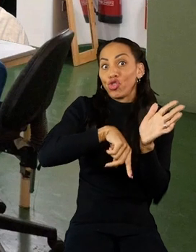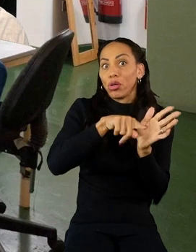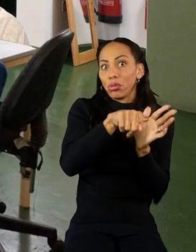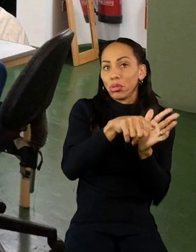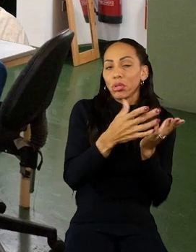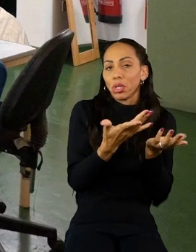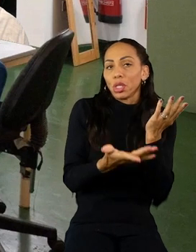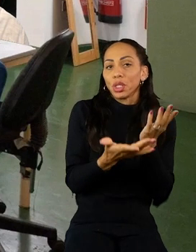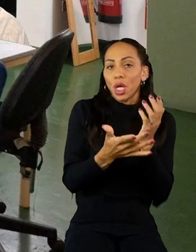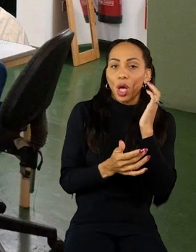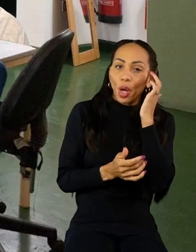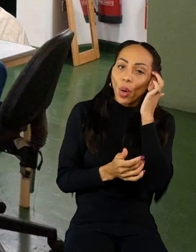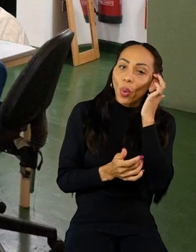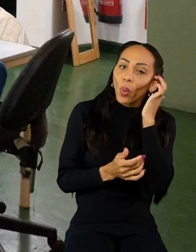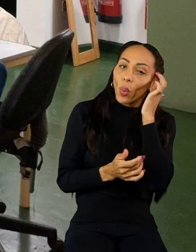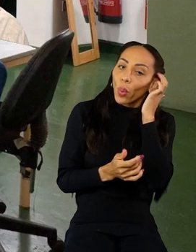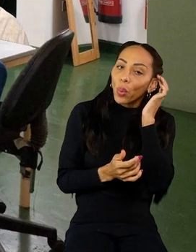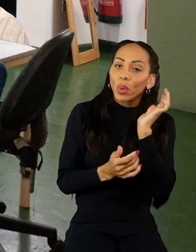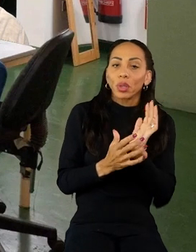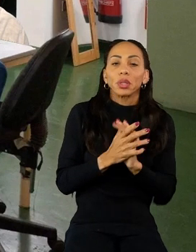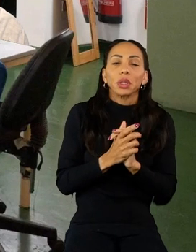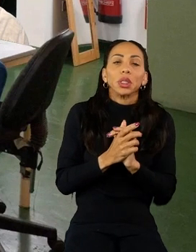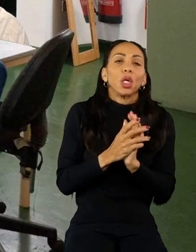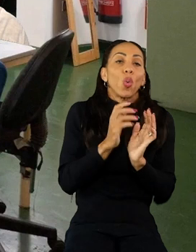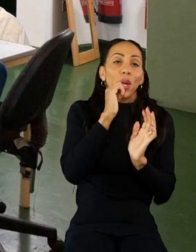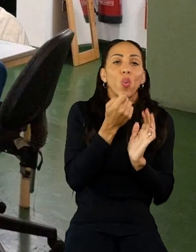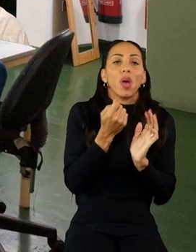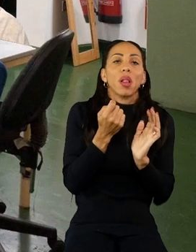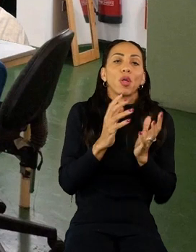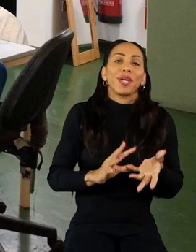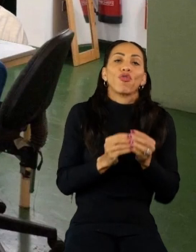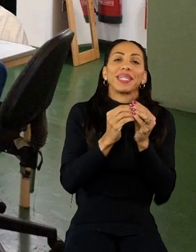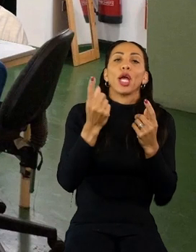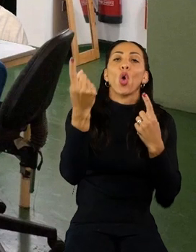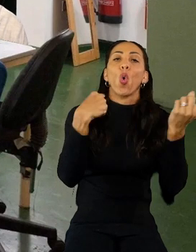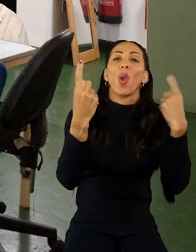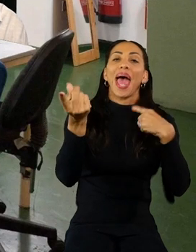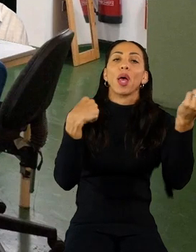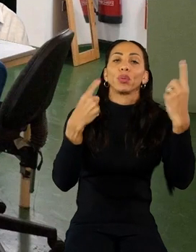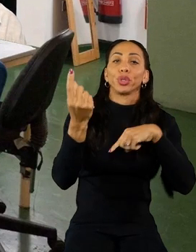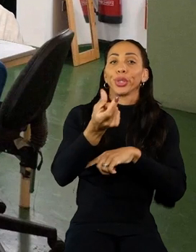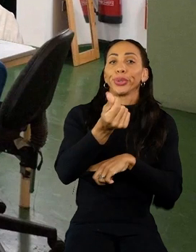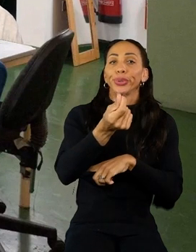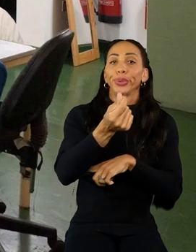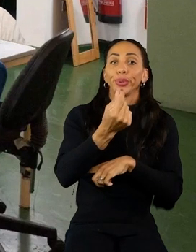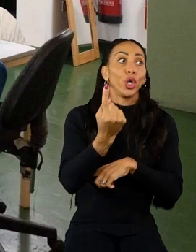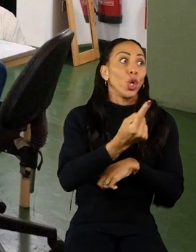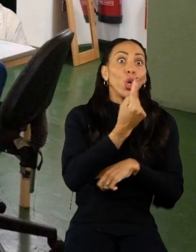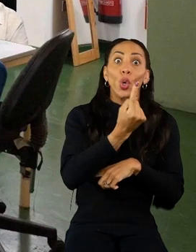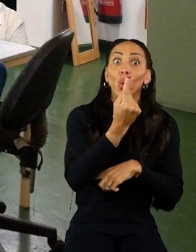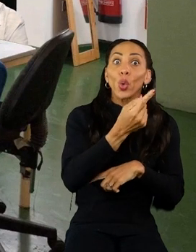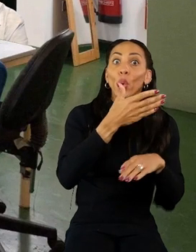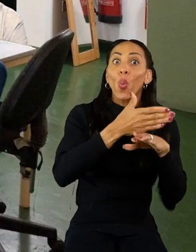know the artists we're working with, because it's a commission. Yeah. We don't know yet who we're going to be working with, and that will dictate quite a lot. So